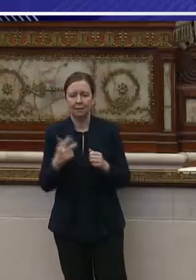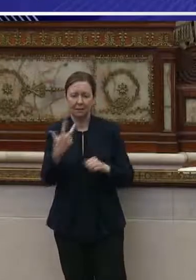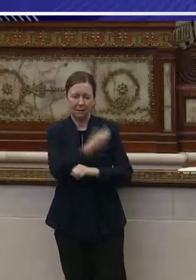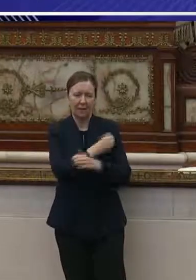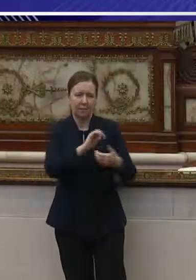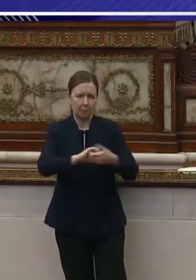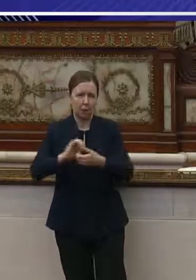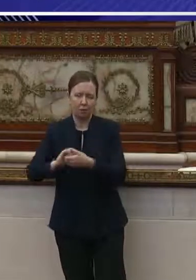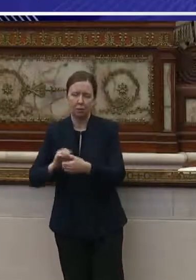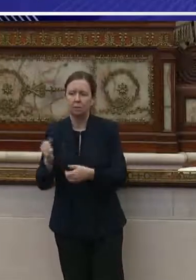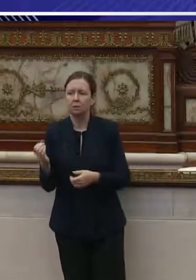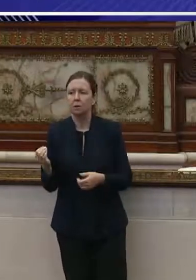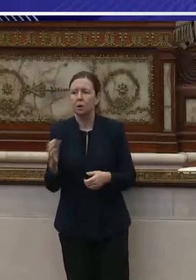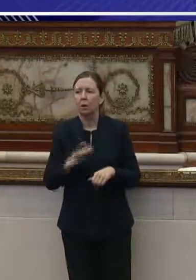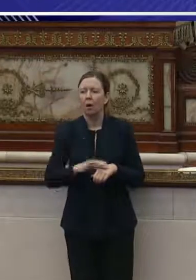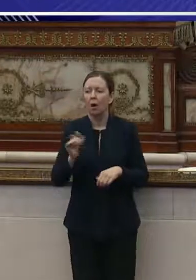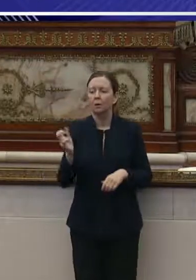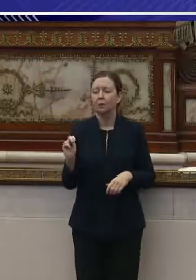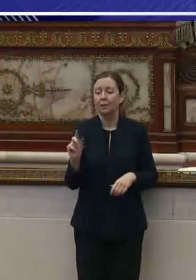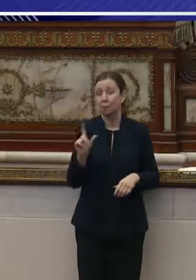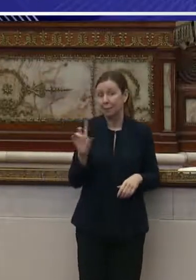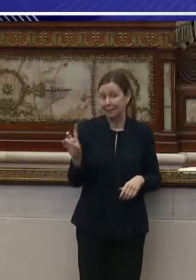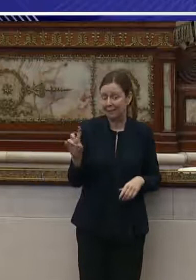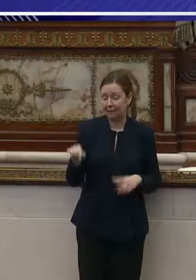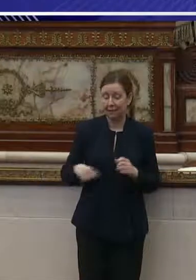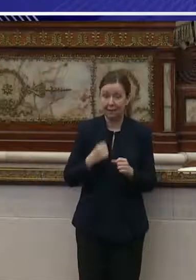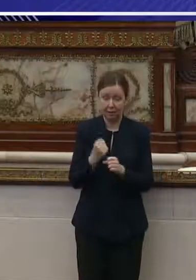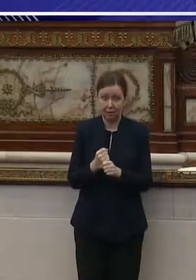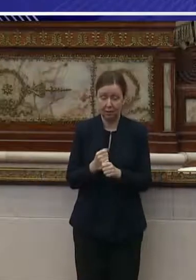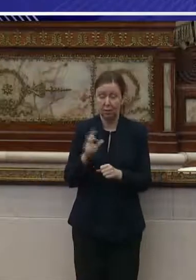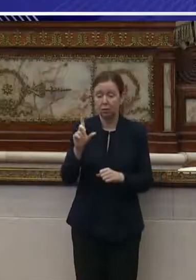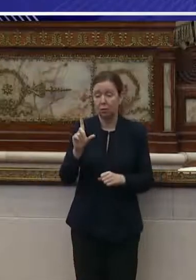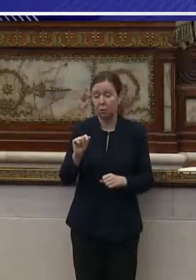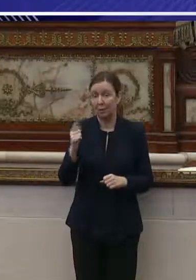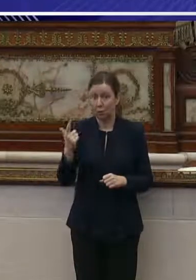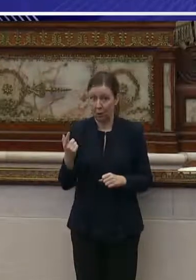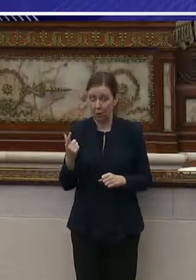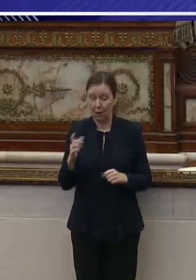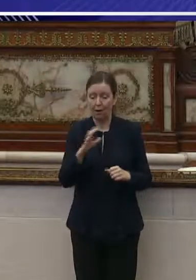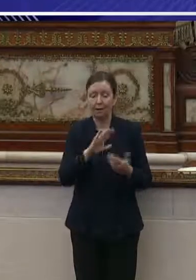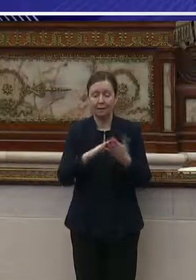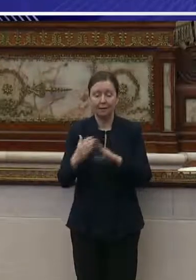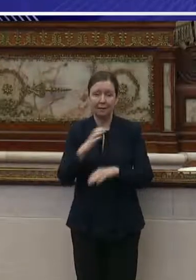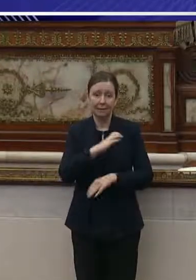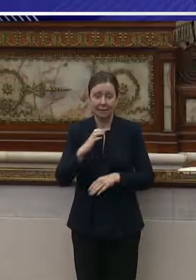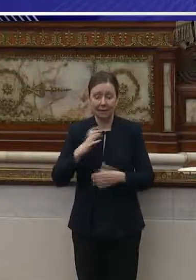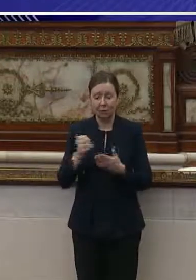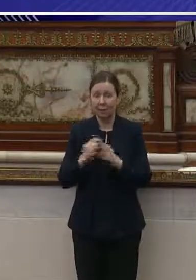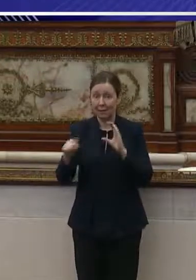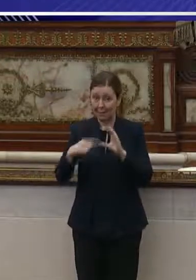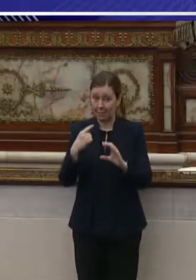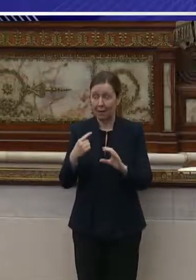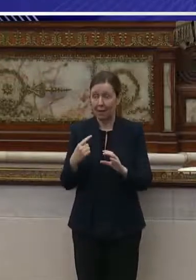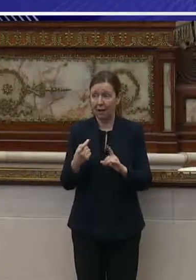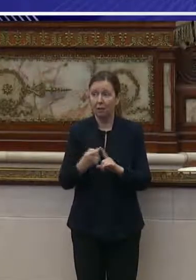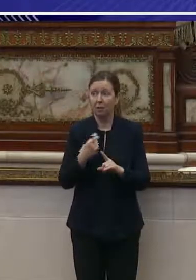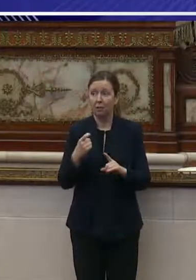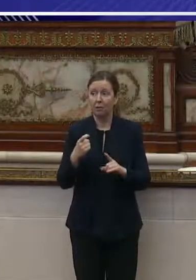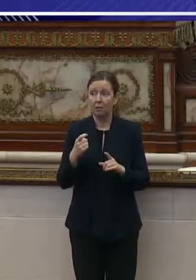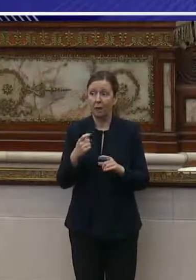partnerships. So on January 27th of this year, 2021, City Council received an email from